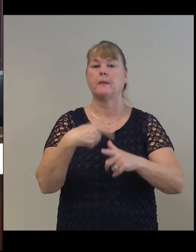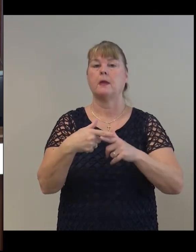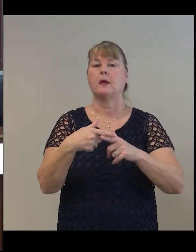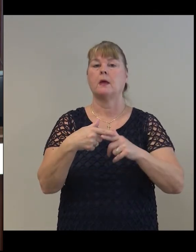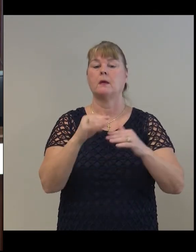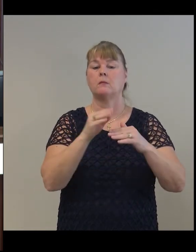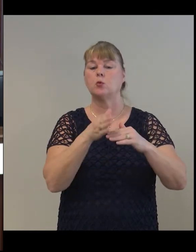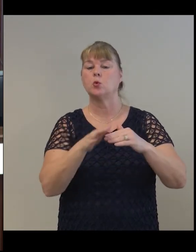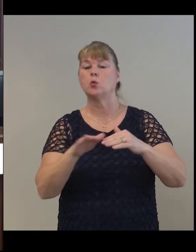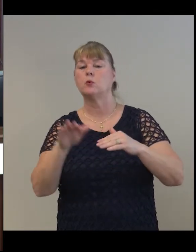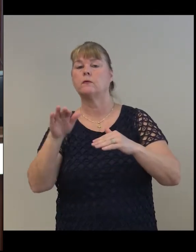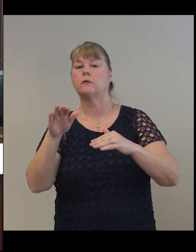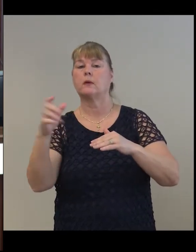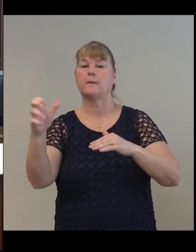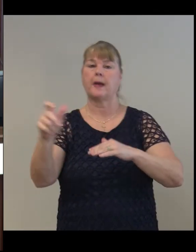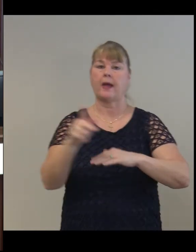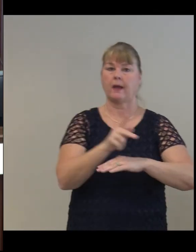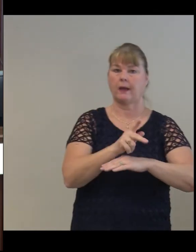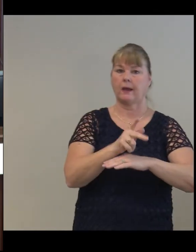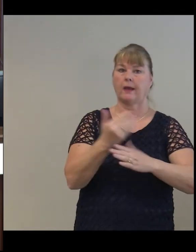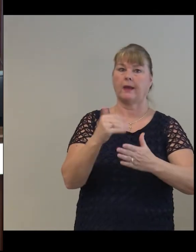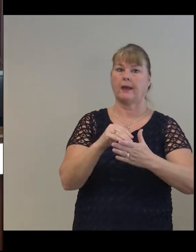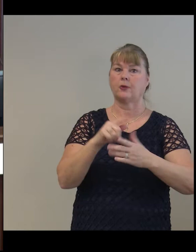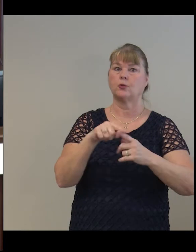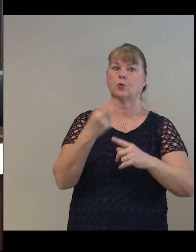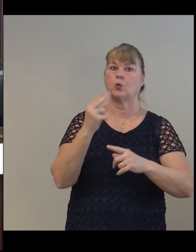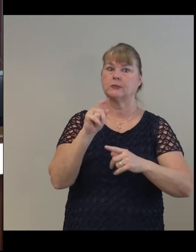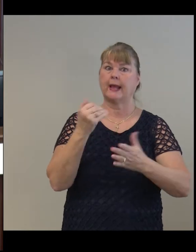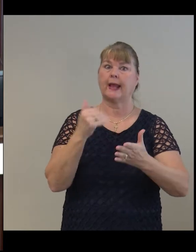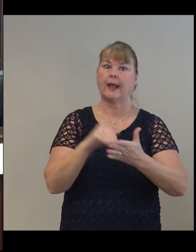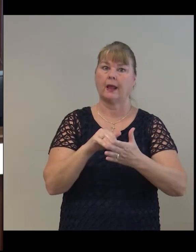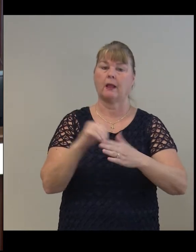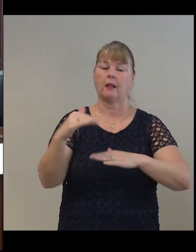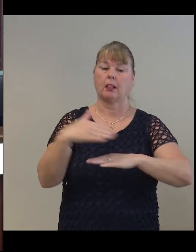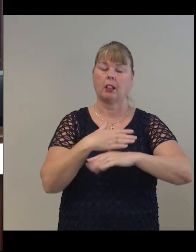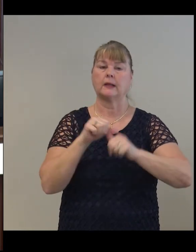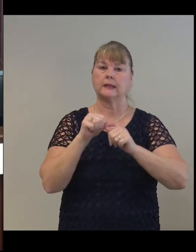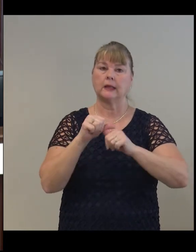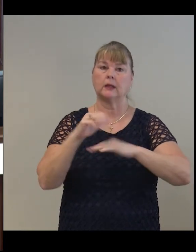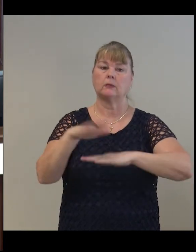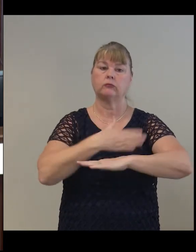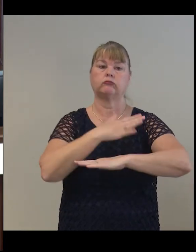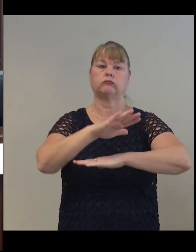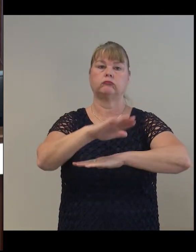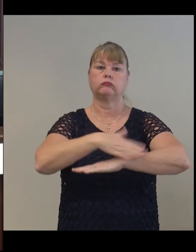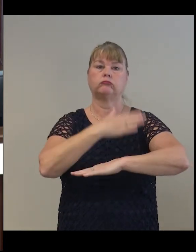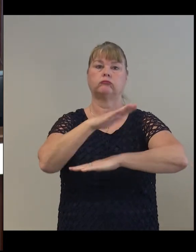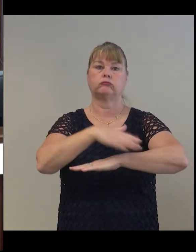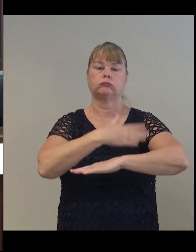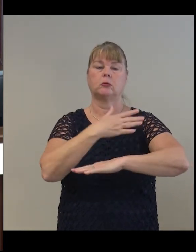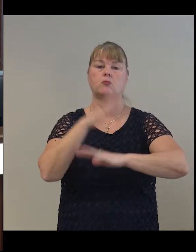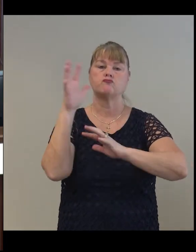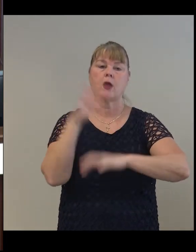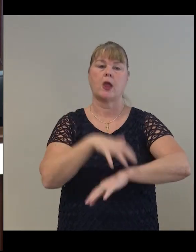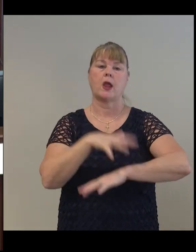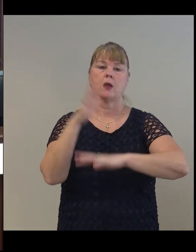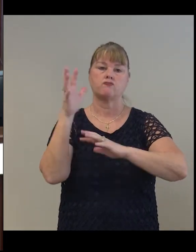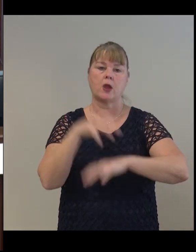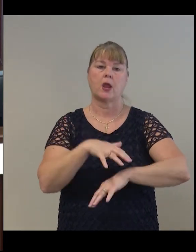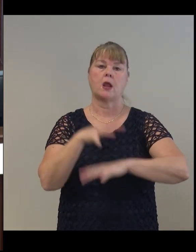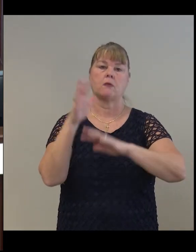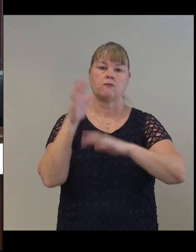just continued to sit over top of them and pour buckets and buckets of rain. Those slow-moving,